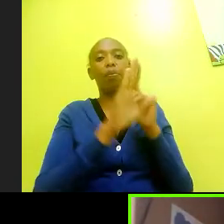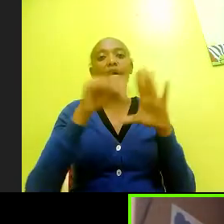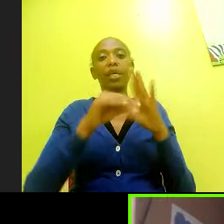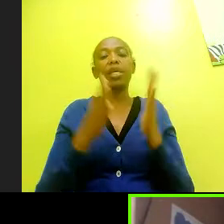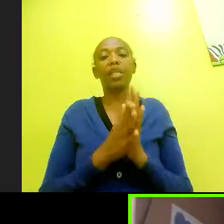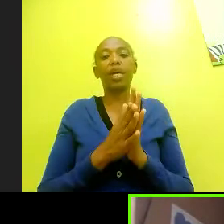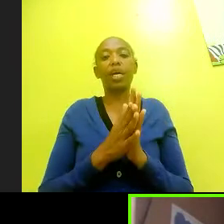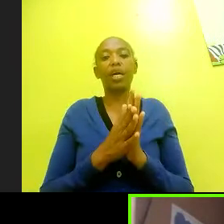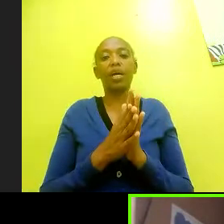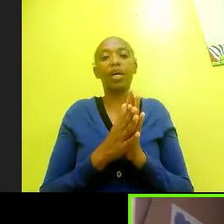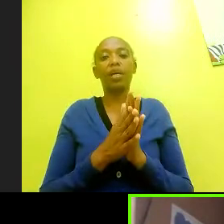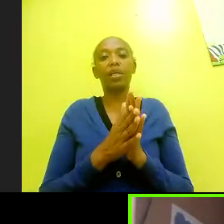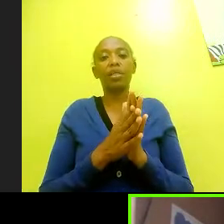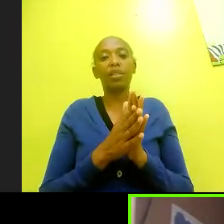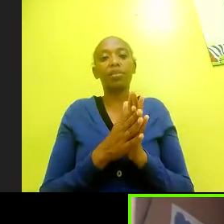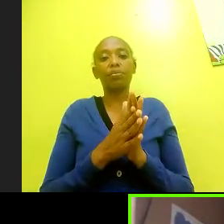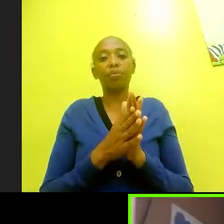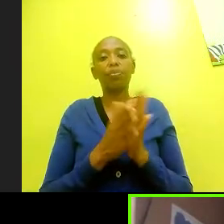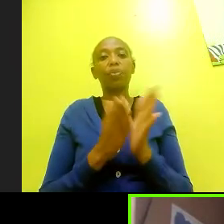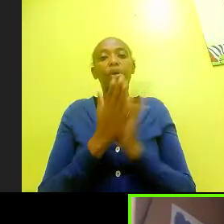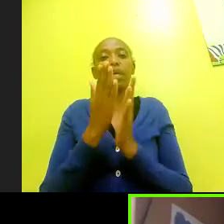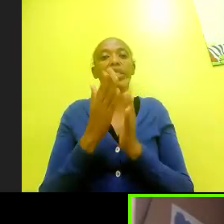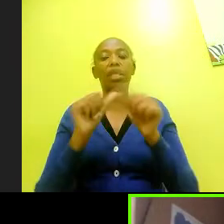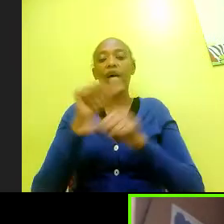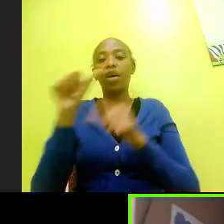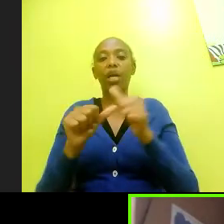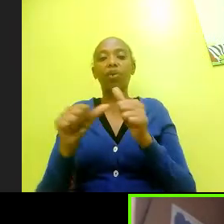rights around maternity legislation.